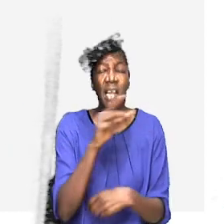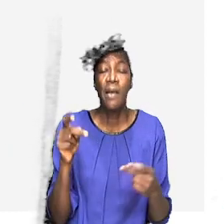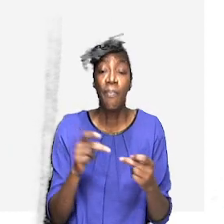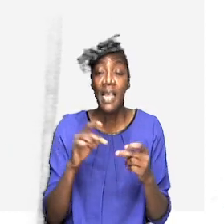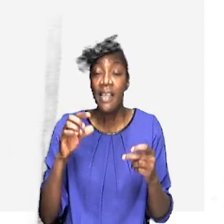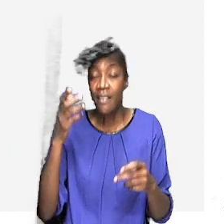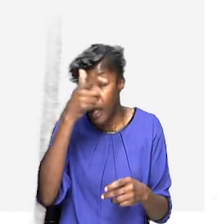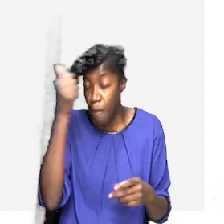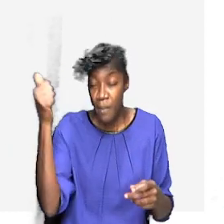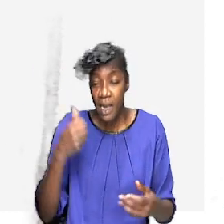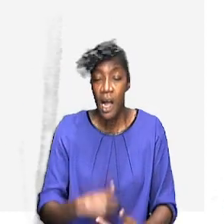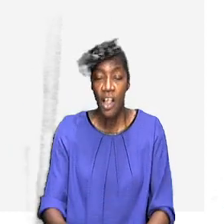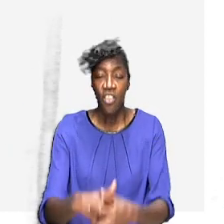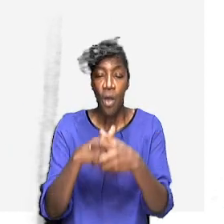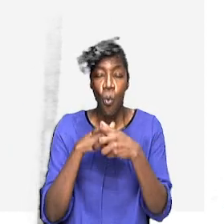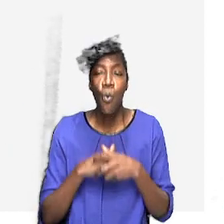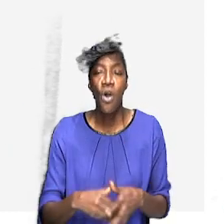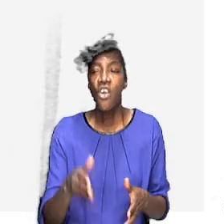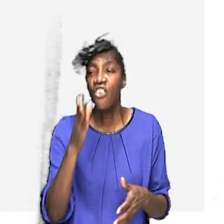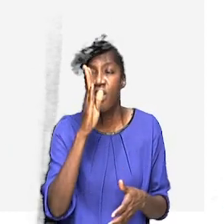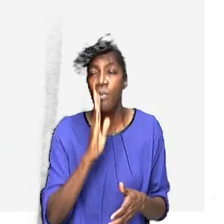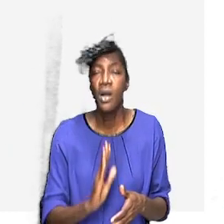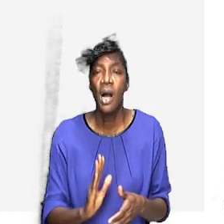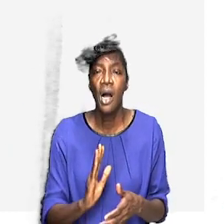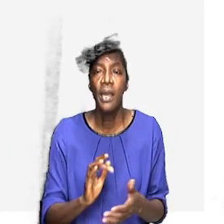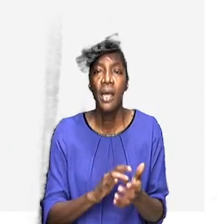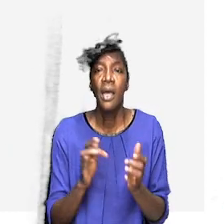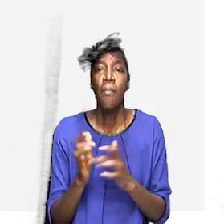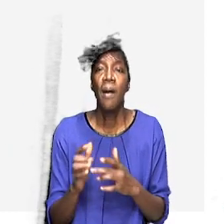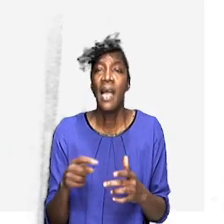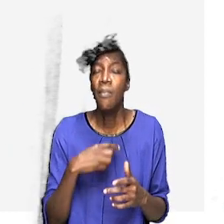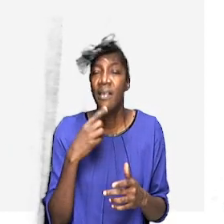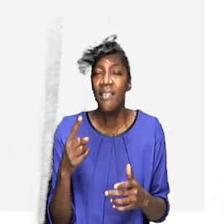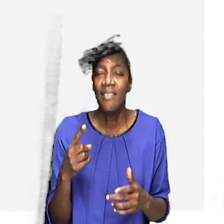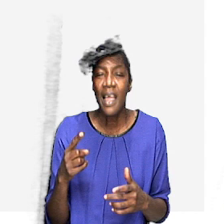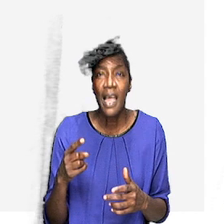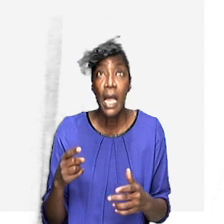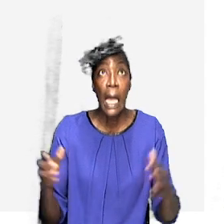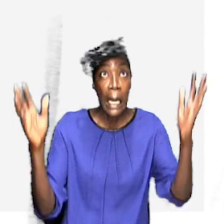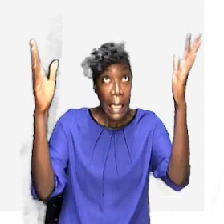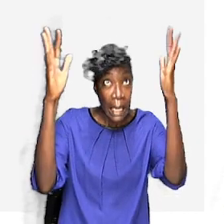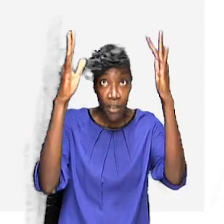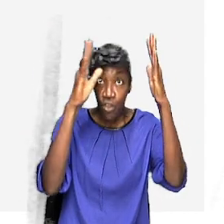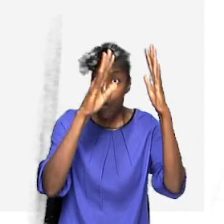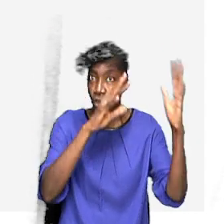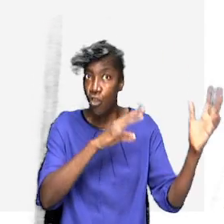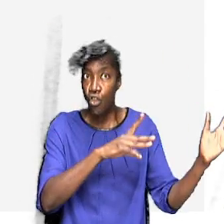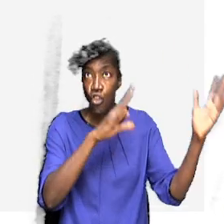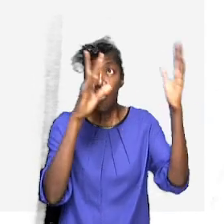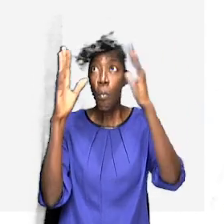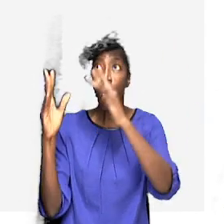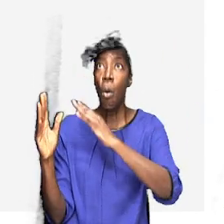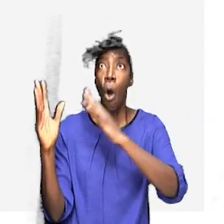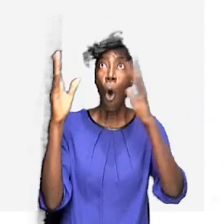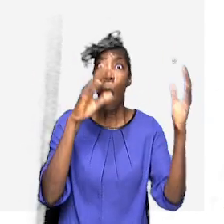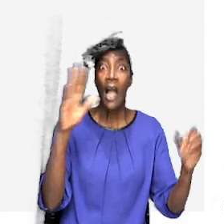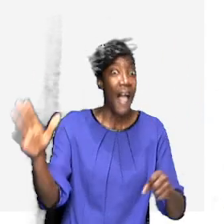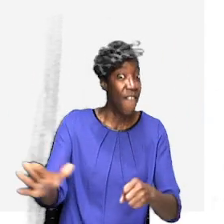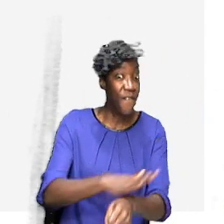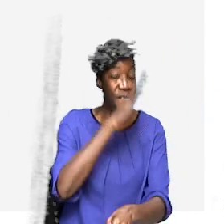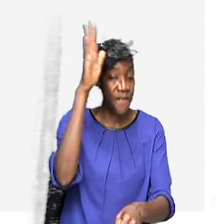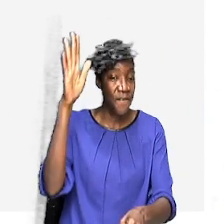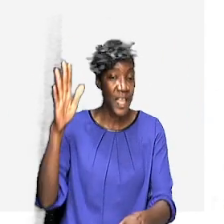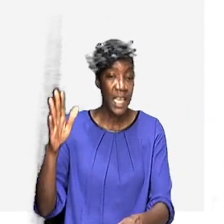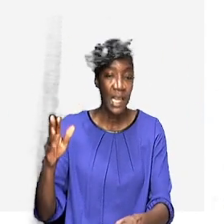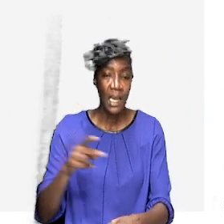because they had access to the presence of God, the Bible said the smoke filled the place. What am I saying? Is that